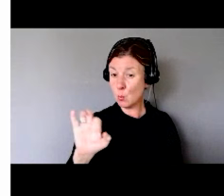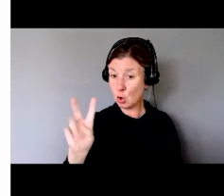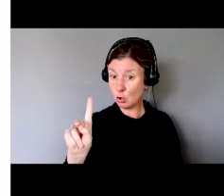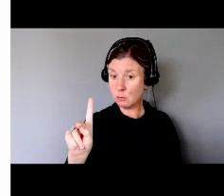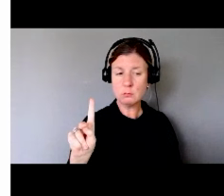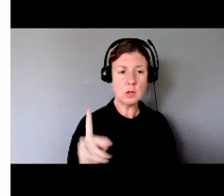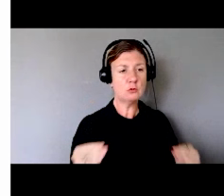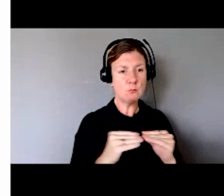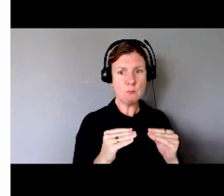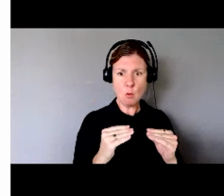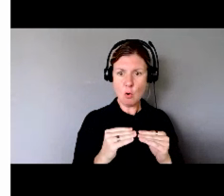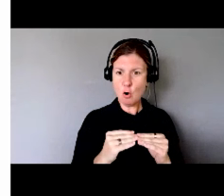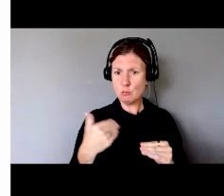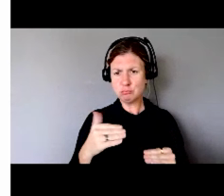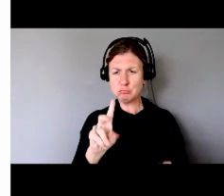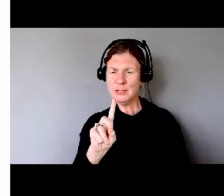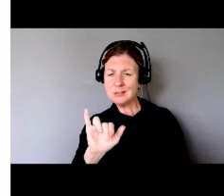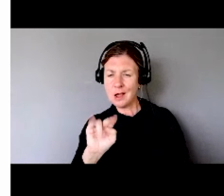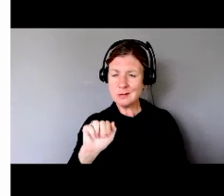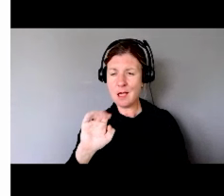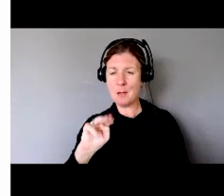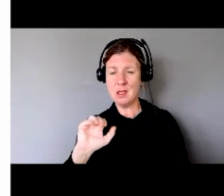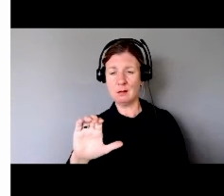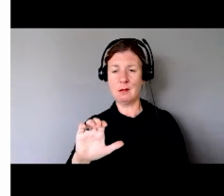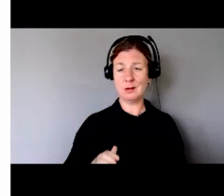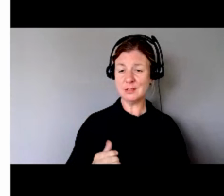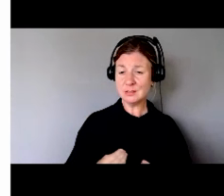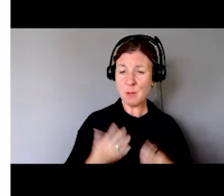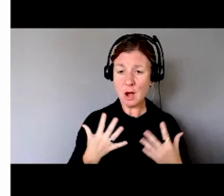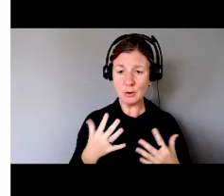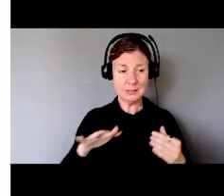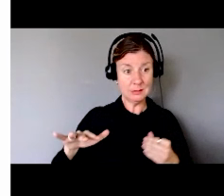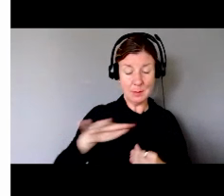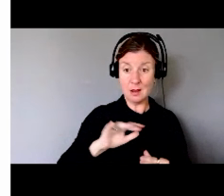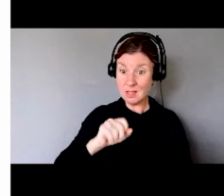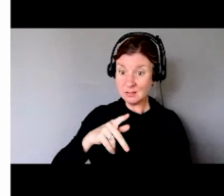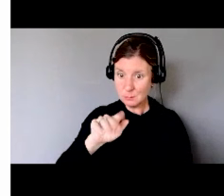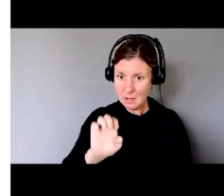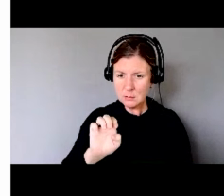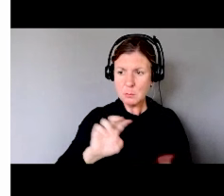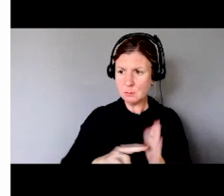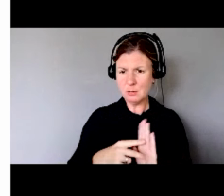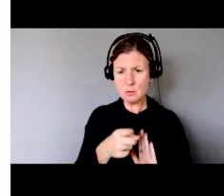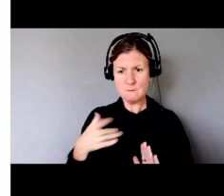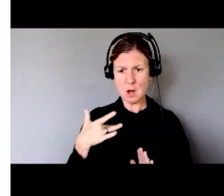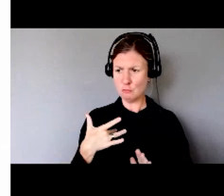and inspiring spaces in the community while strengthening a sense of ownership.